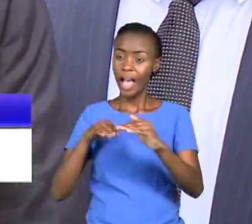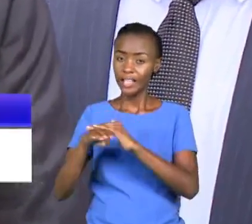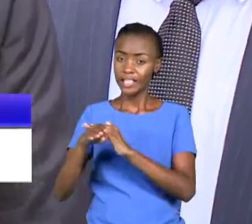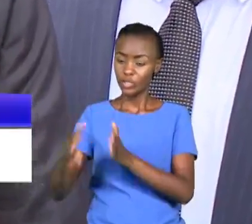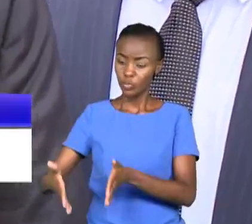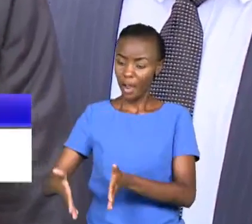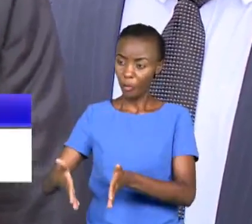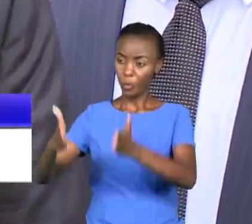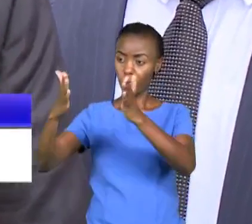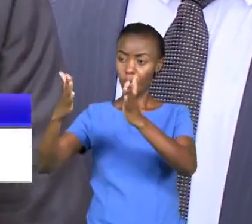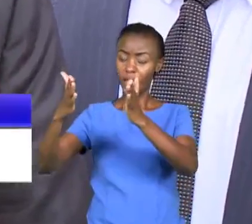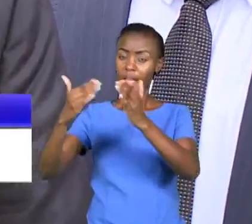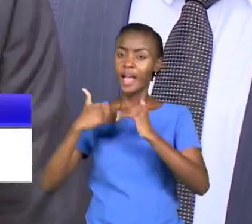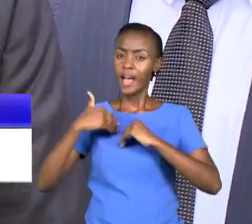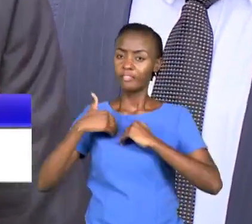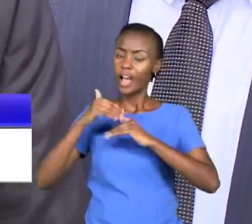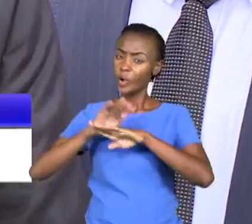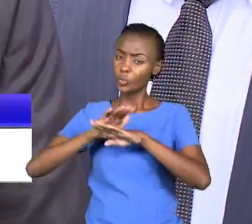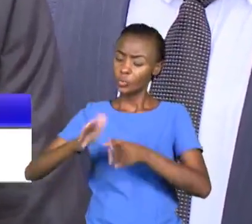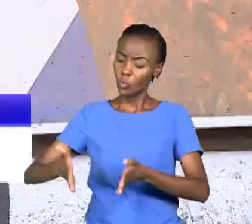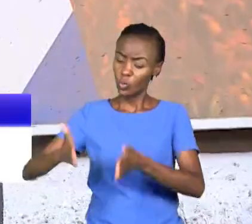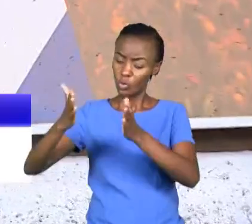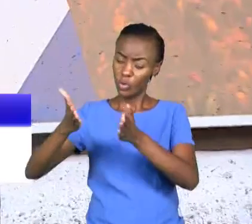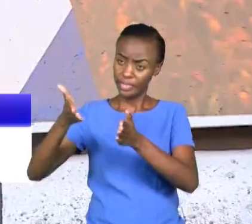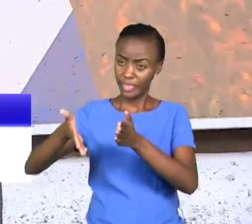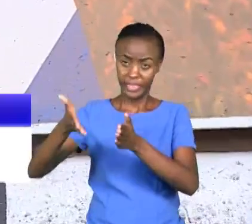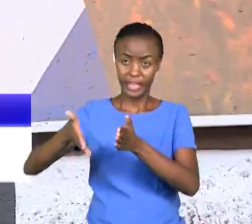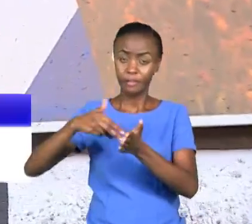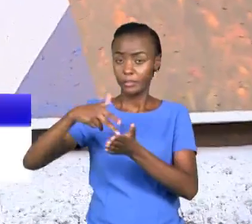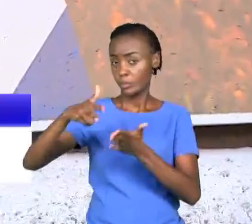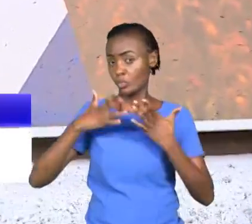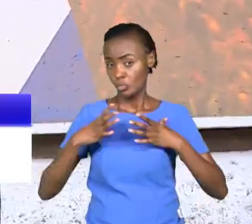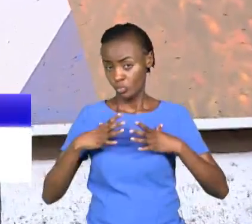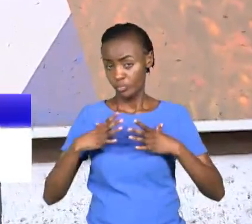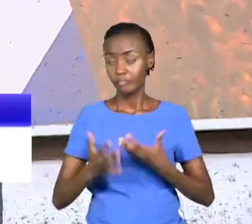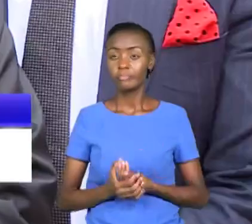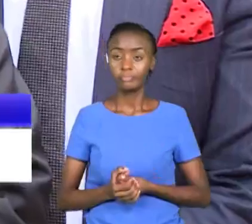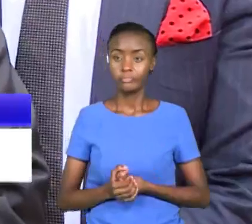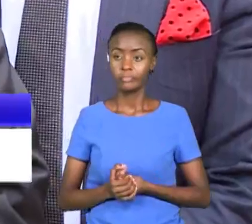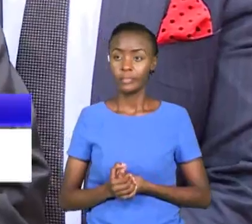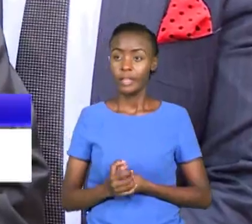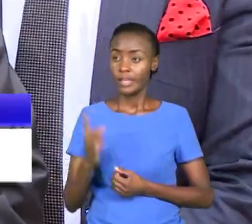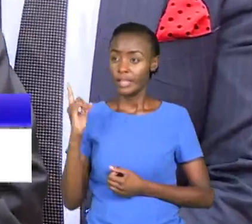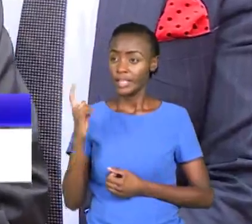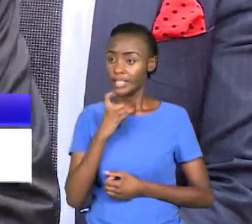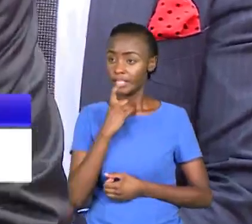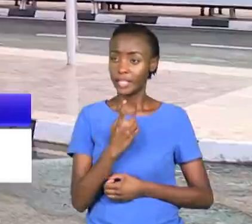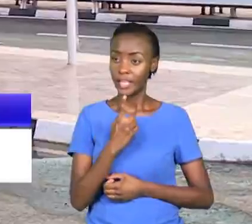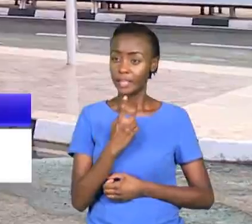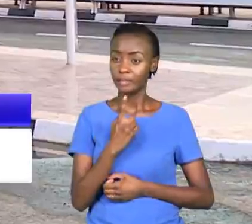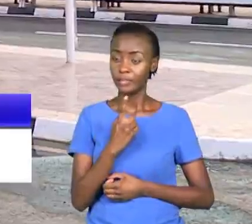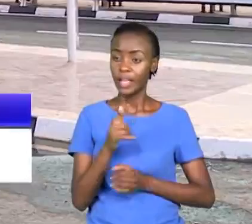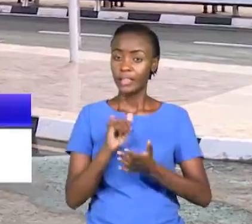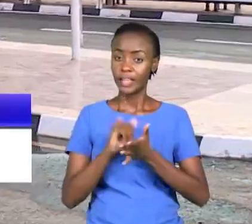There's a very elaborate walkway and an NMT which is designed here. The Nairobi Metropolitan Matatu Coordinator putting into full support that